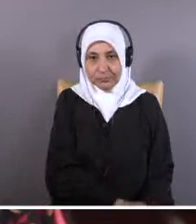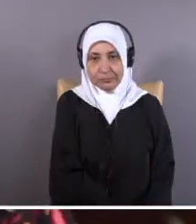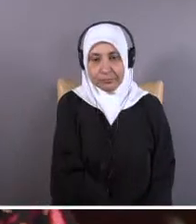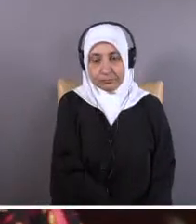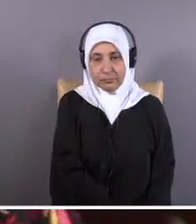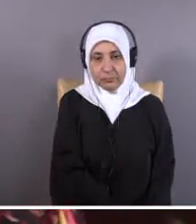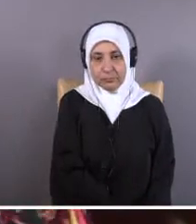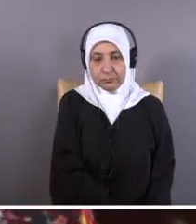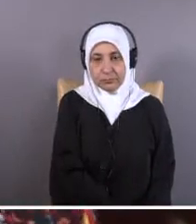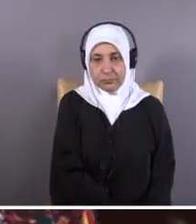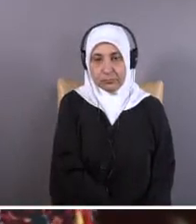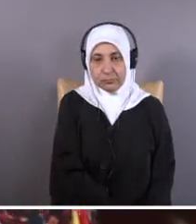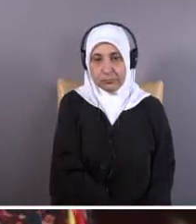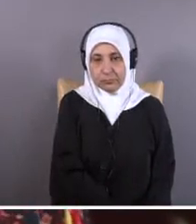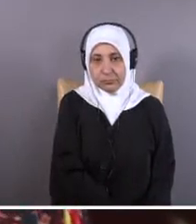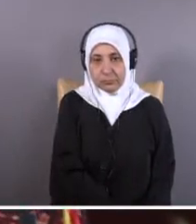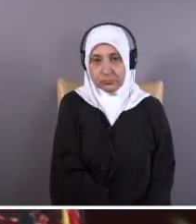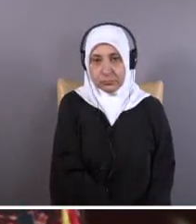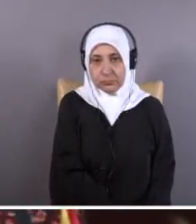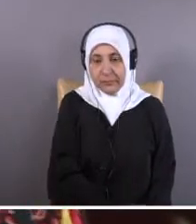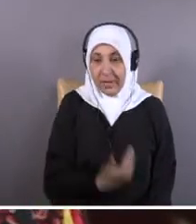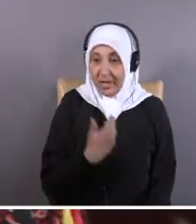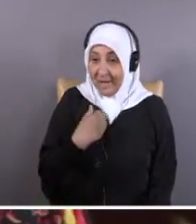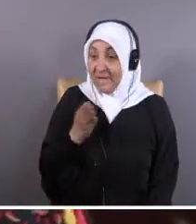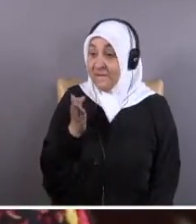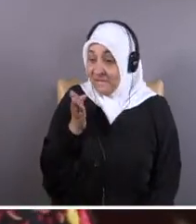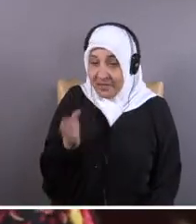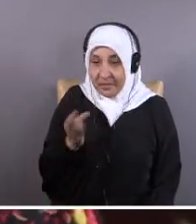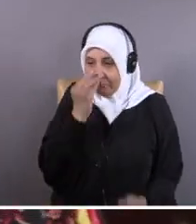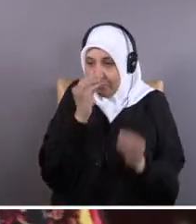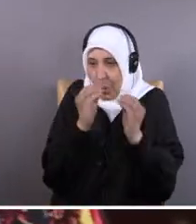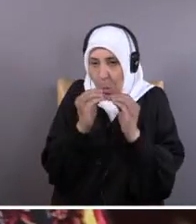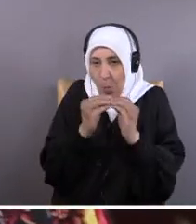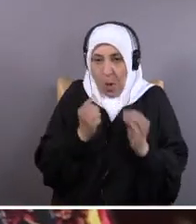We had ceremonies